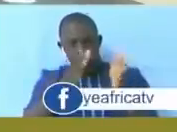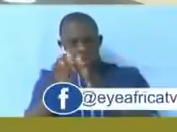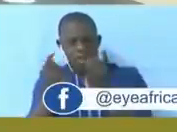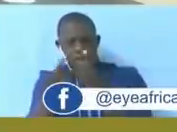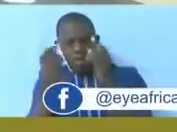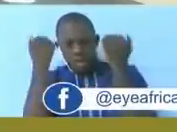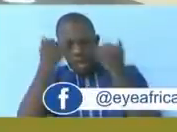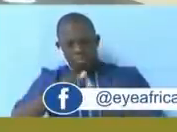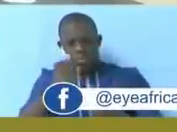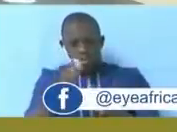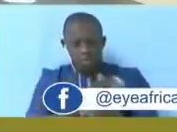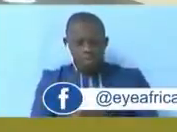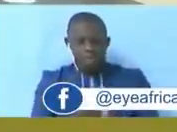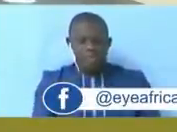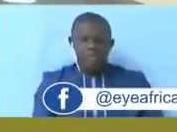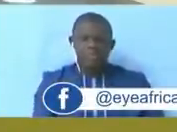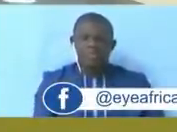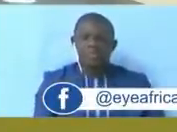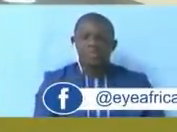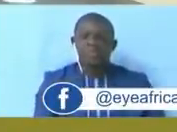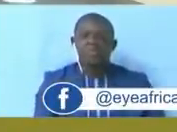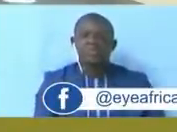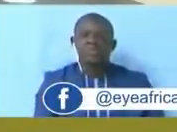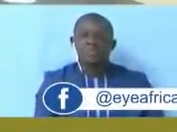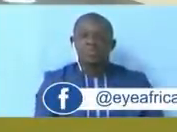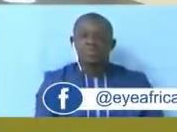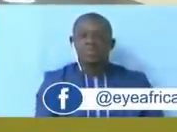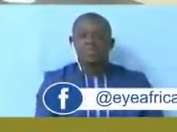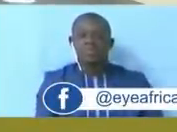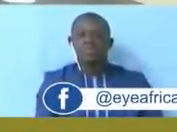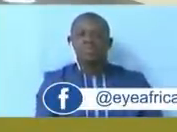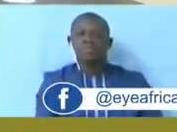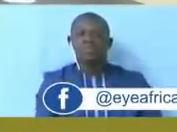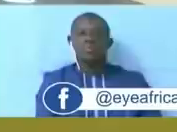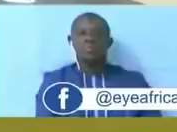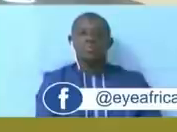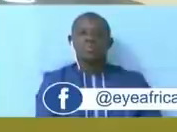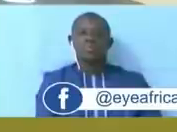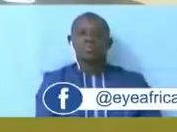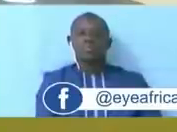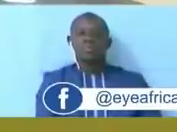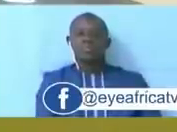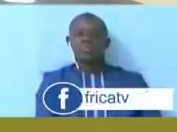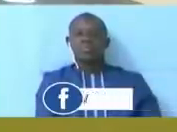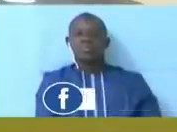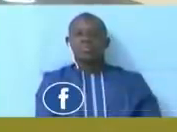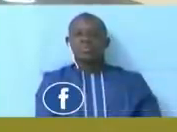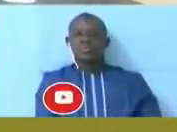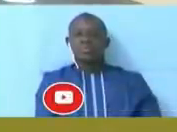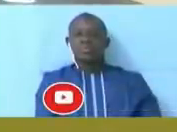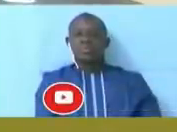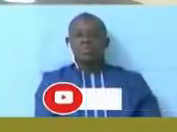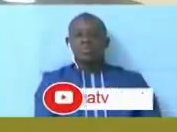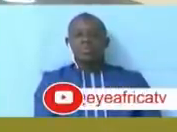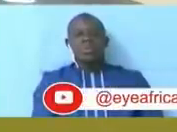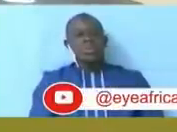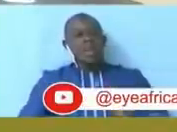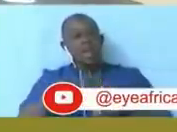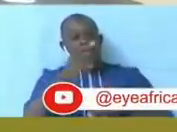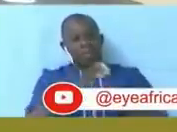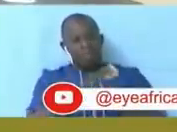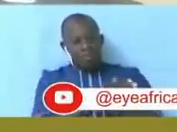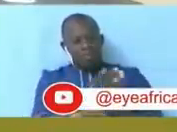alandi nyamenga kuonyinka transfer puru taya esa unka bunyindo nyumari doro kata nyumari doro. Apparently. Nyato